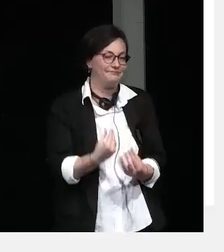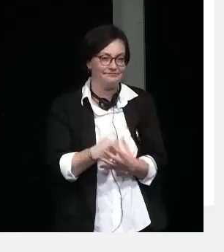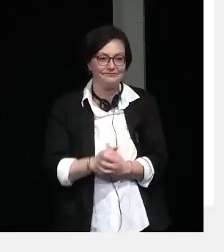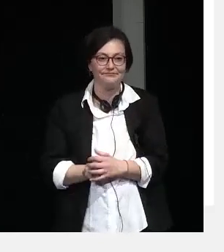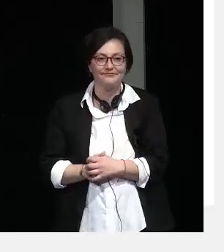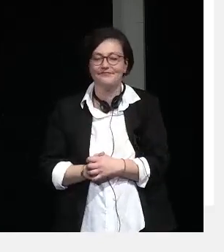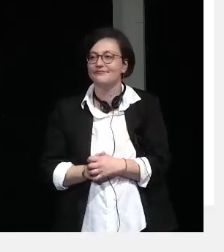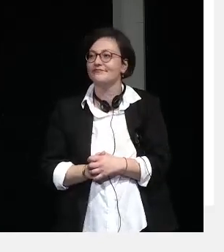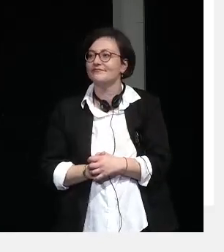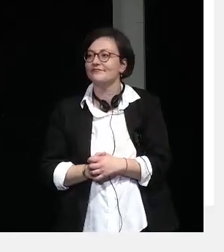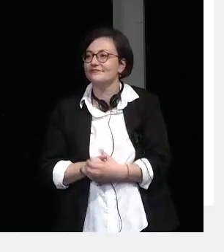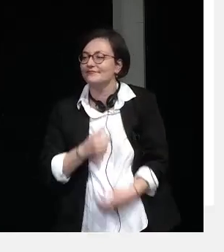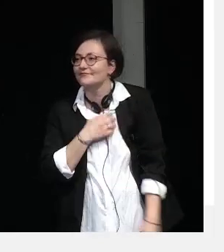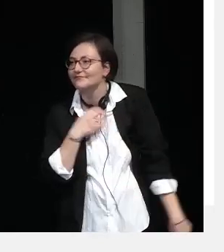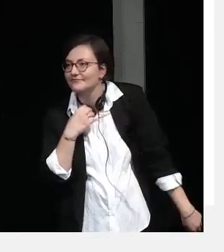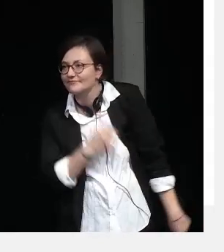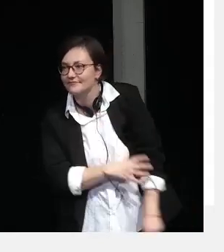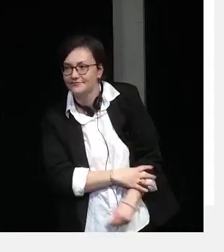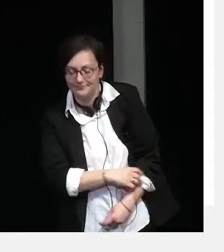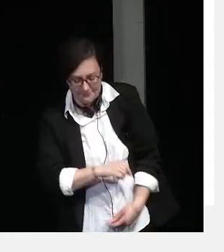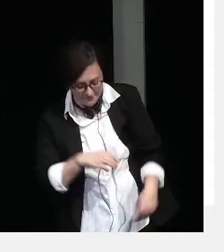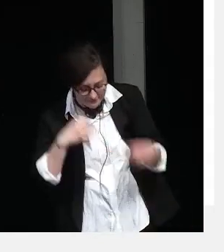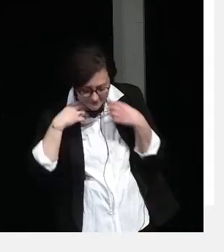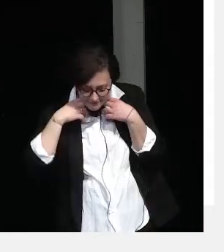I'll switch to English for one last